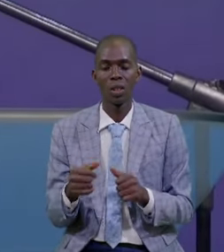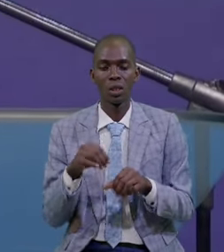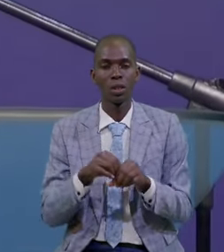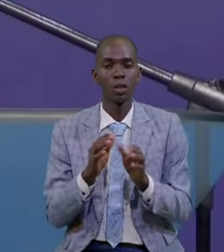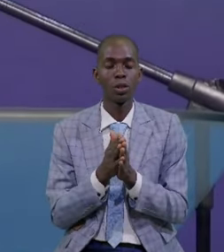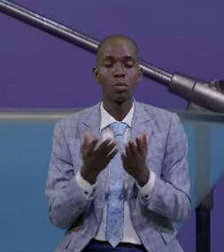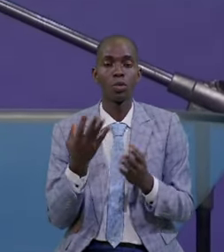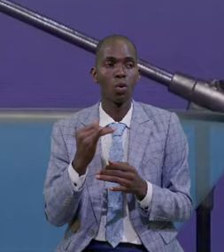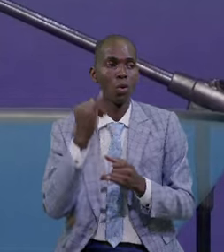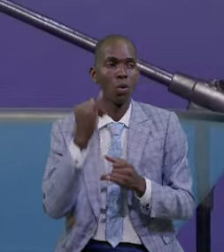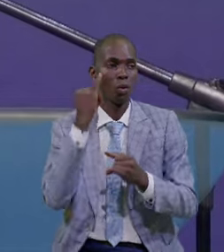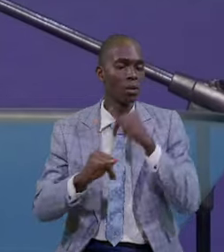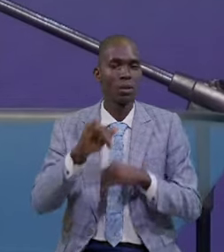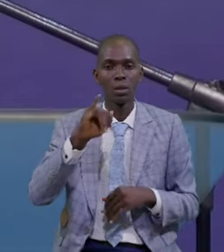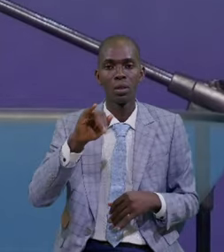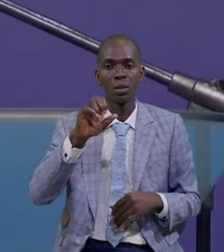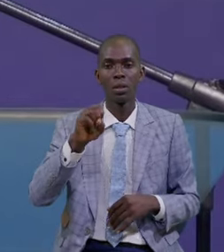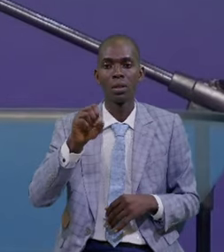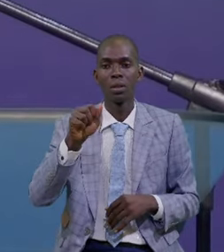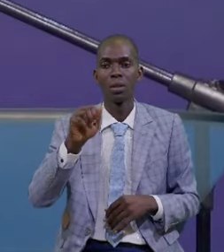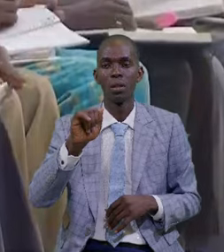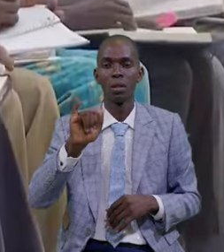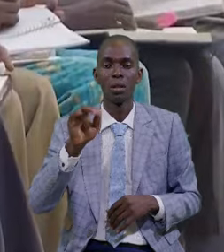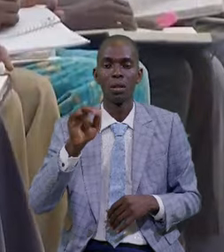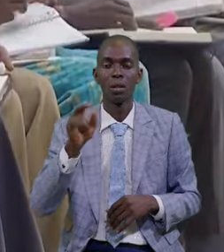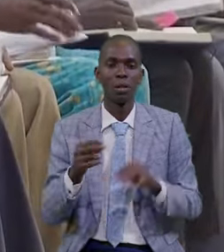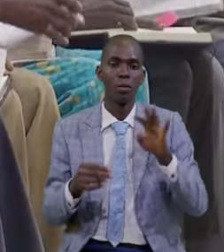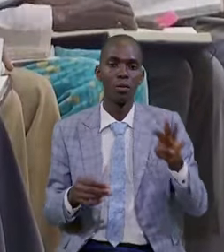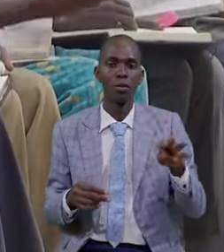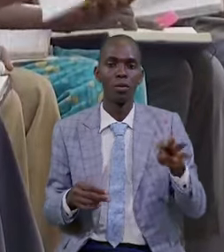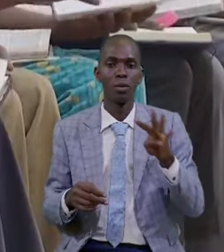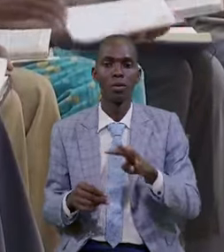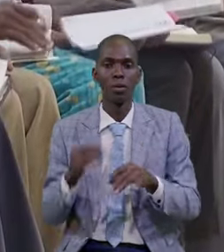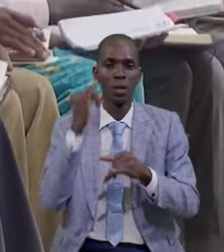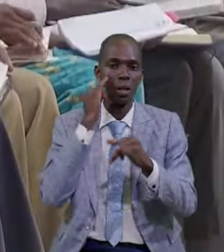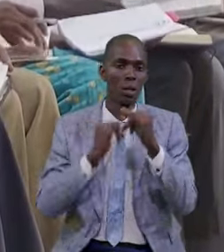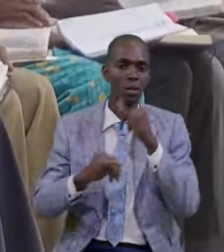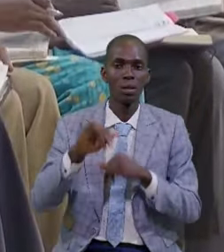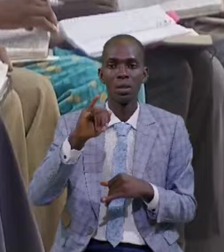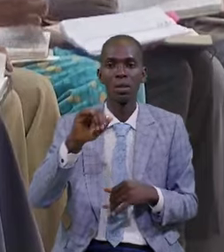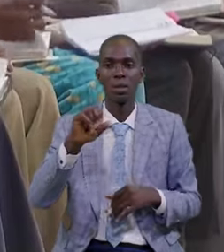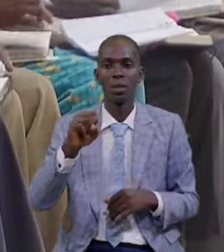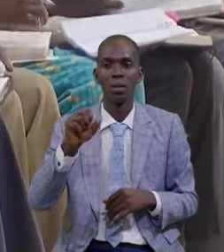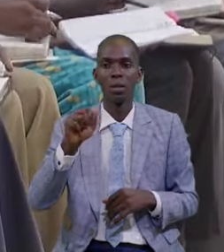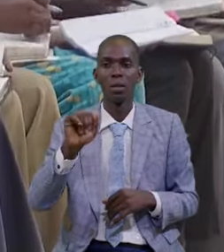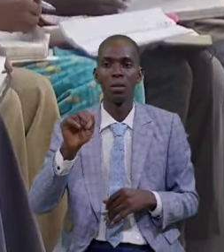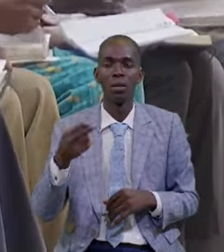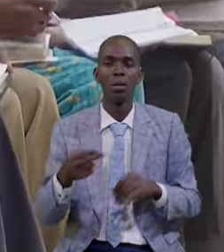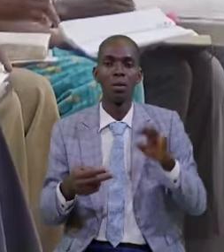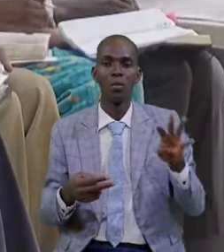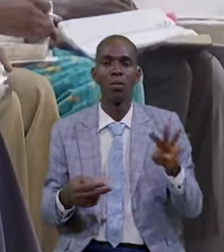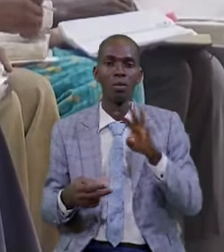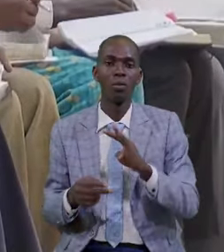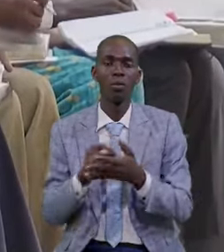chapter 44. Isaiah chapter 44, verse 3. For I